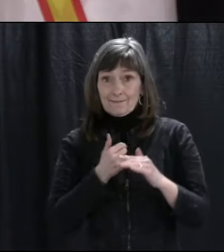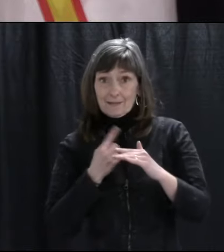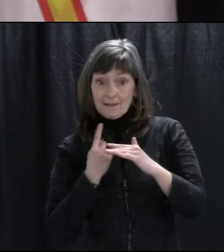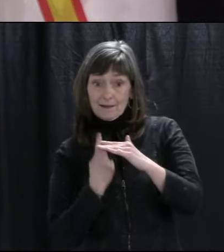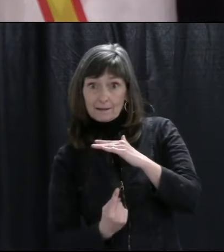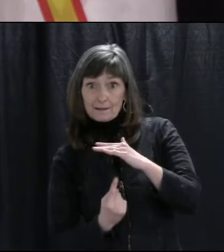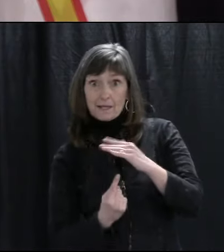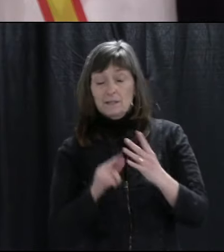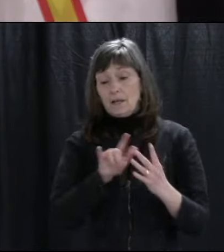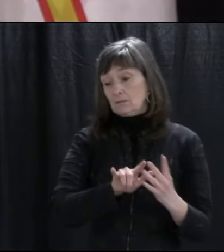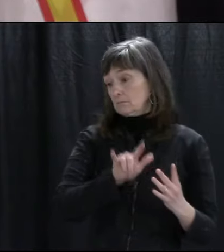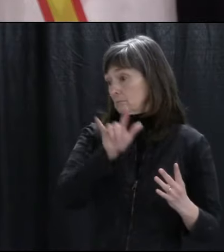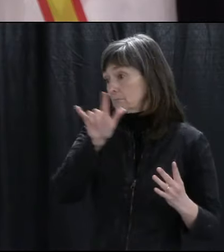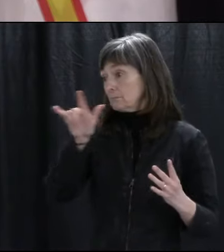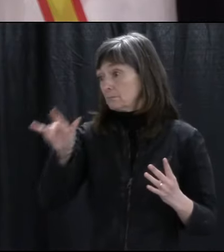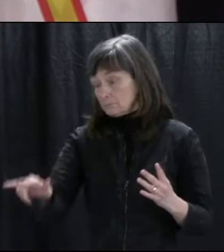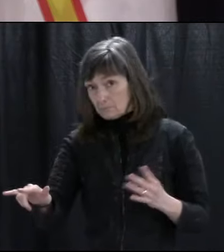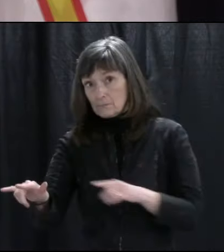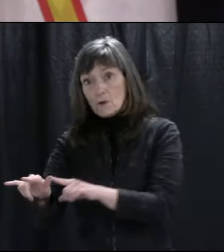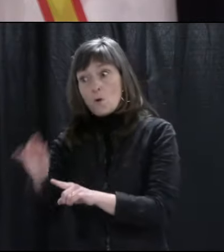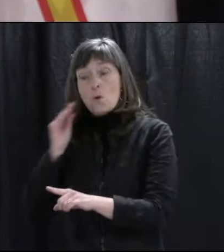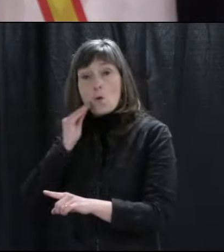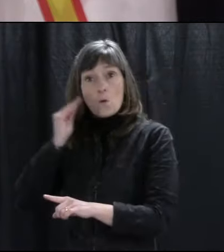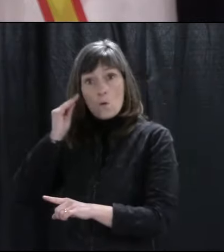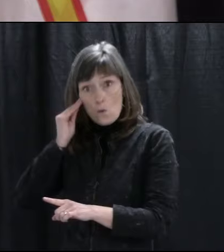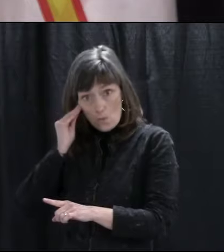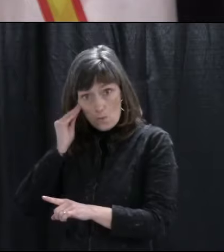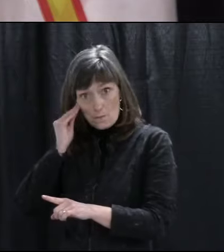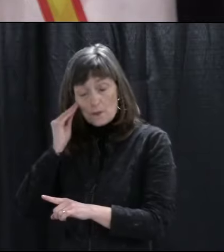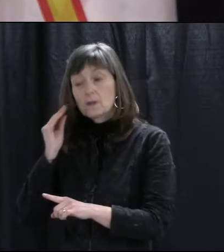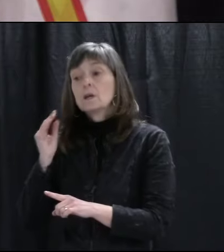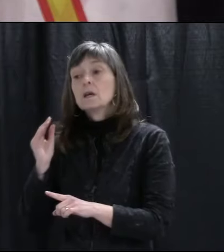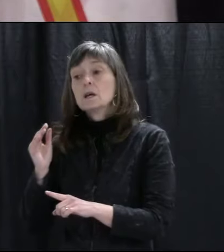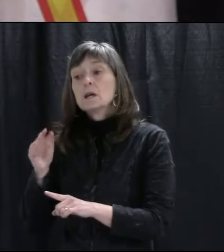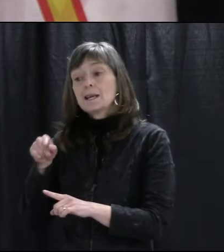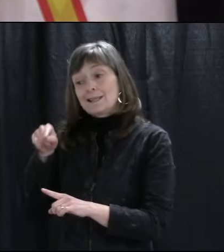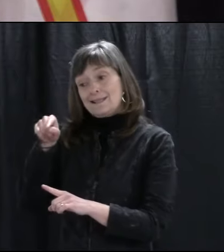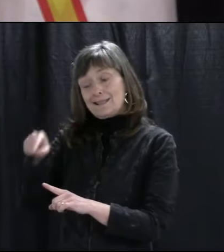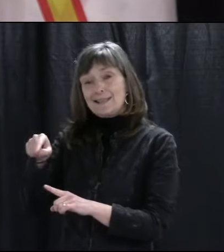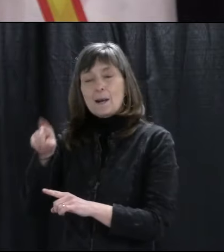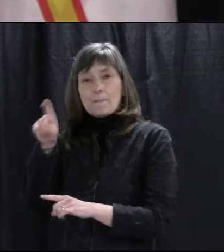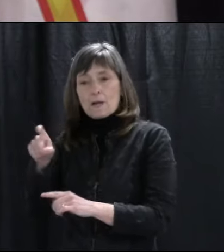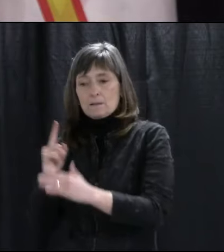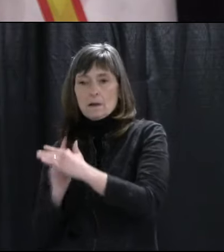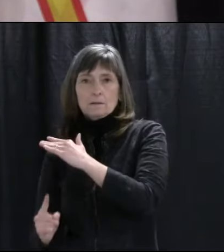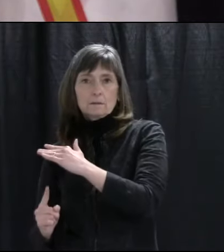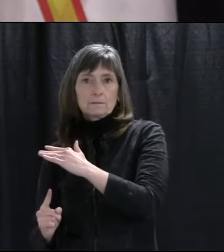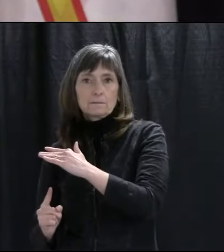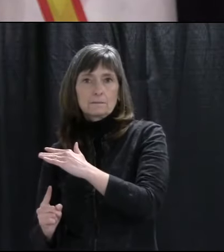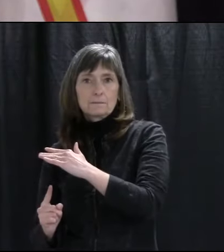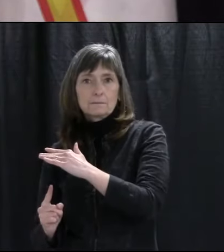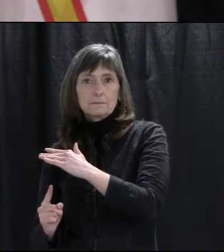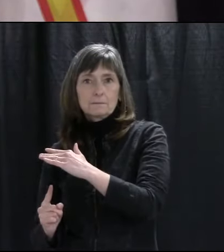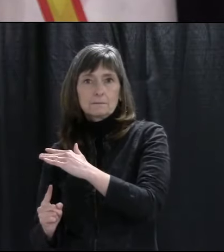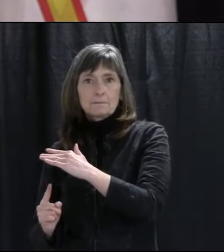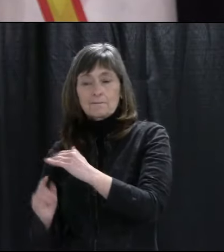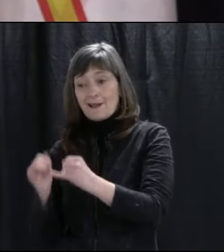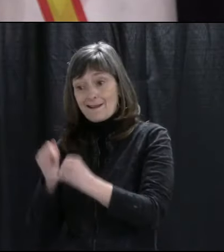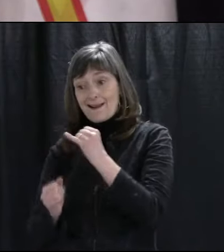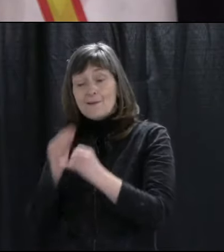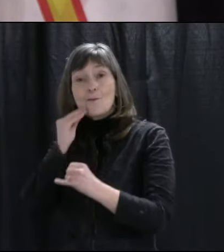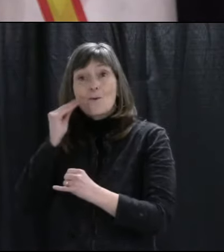continue to travel, once you reach your home in Newfoundland and Labrador, you must self-isolate at your final